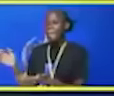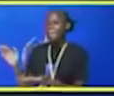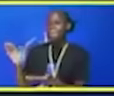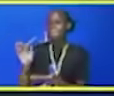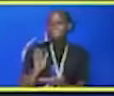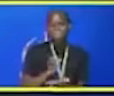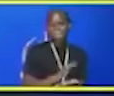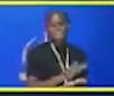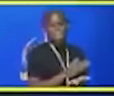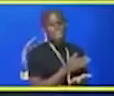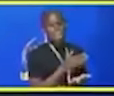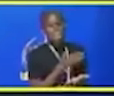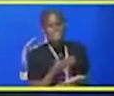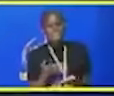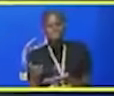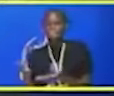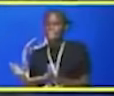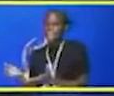exalted.